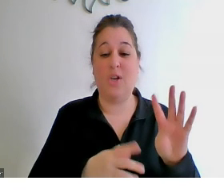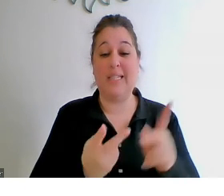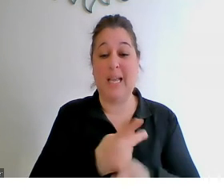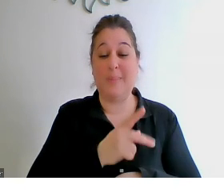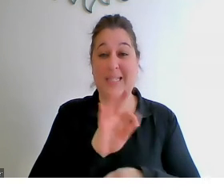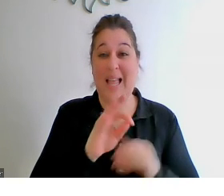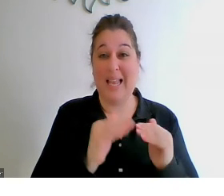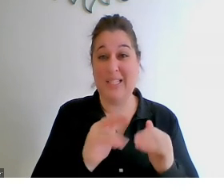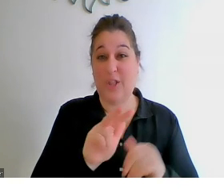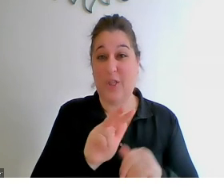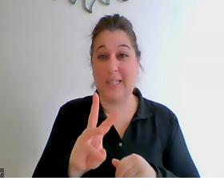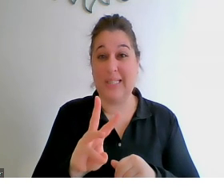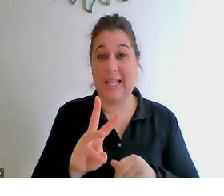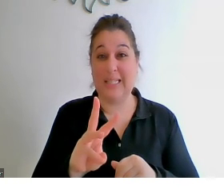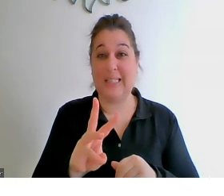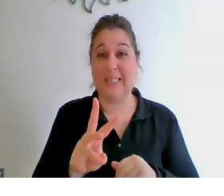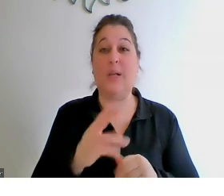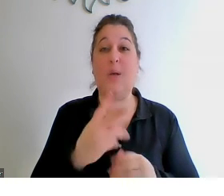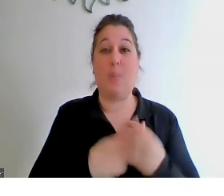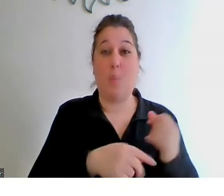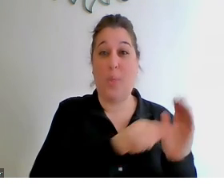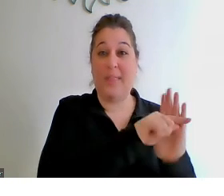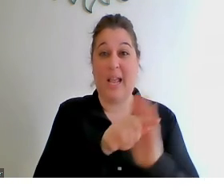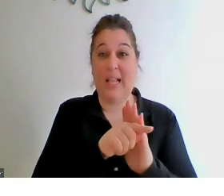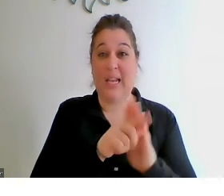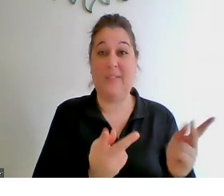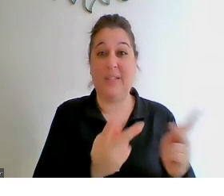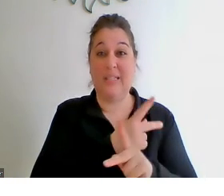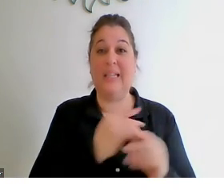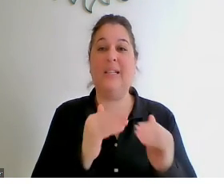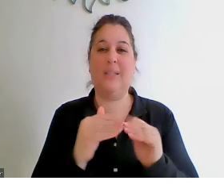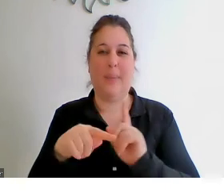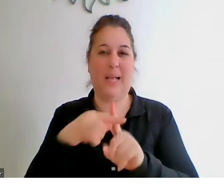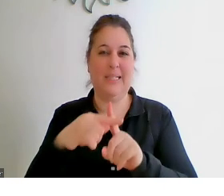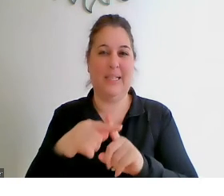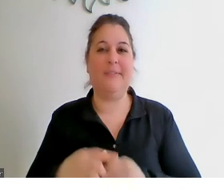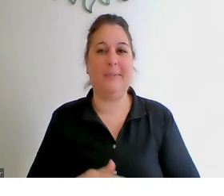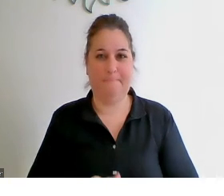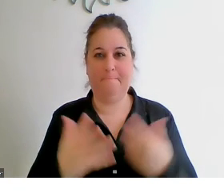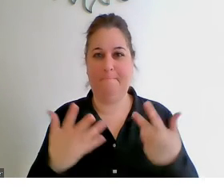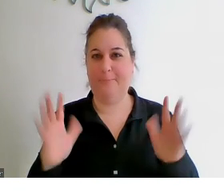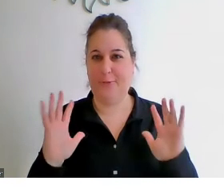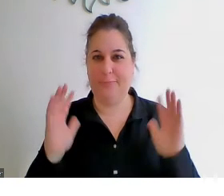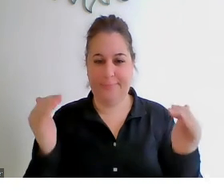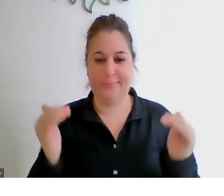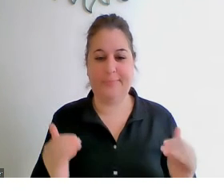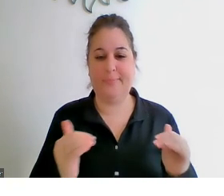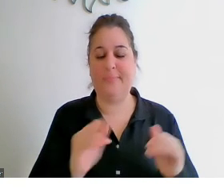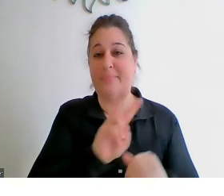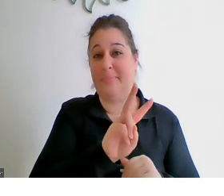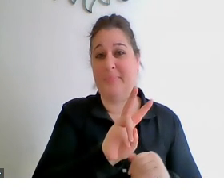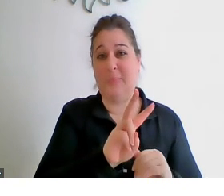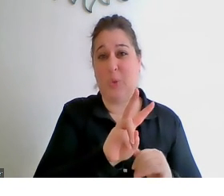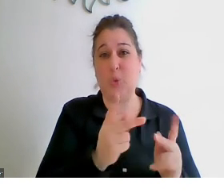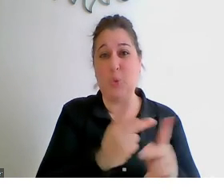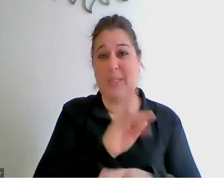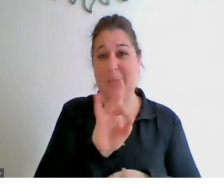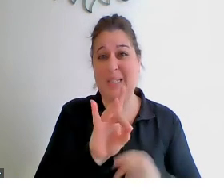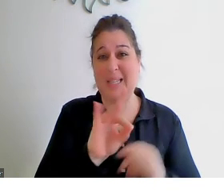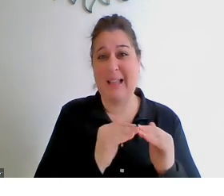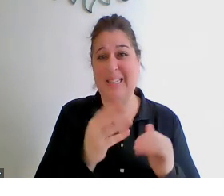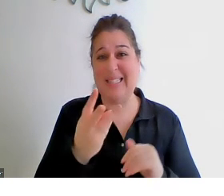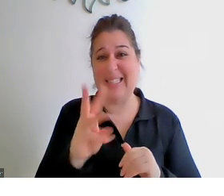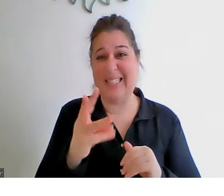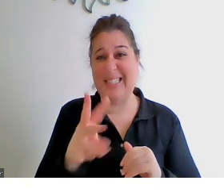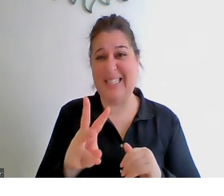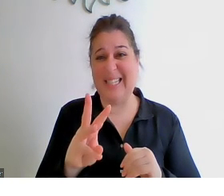All right, 4 times 9, that's 36. A negative times a negative is a positive, so there we go. Okay, 2